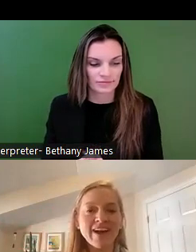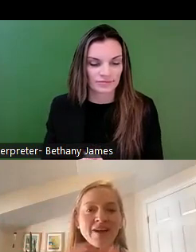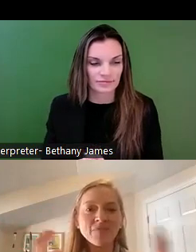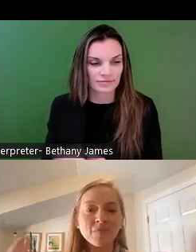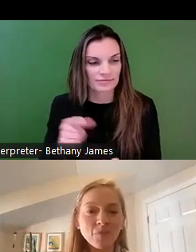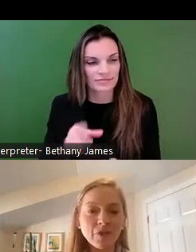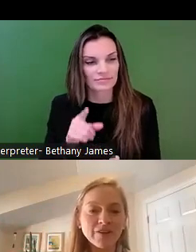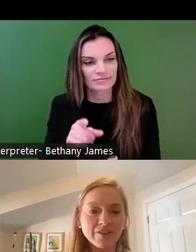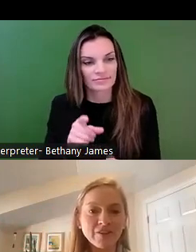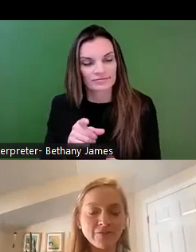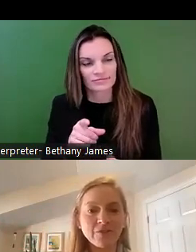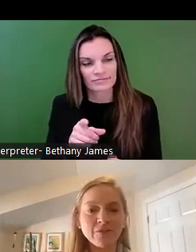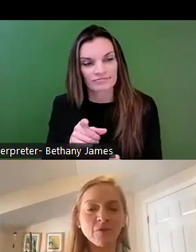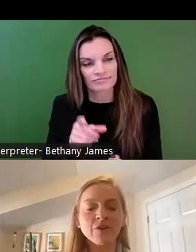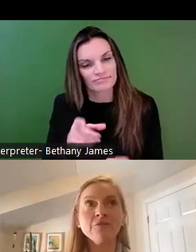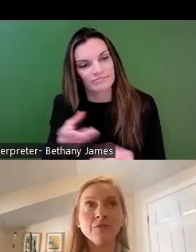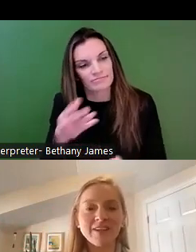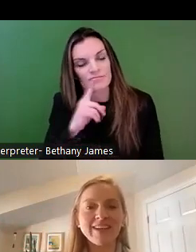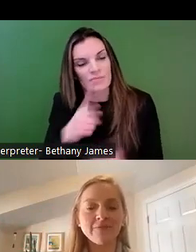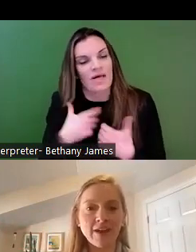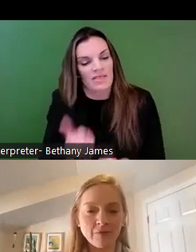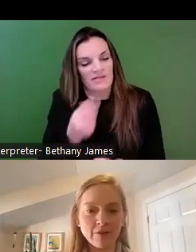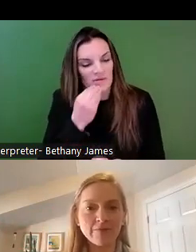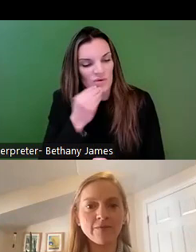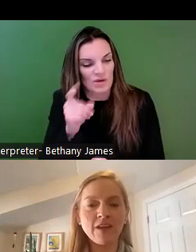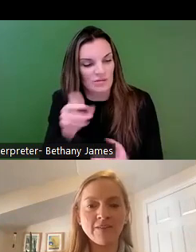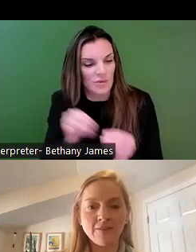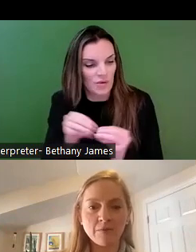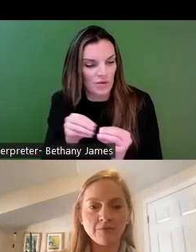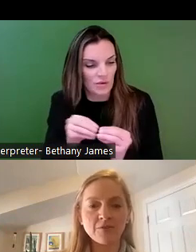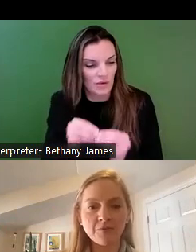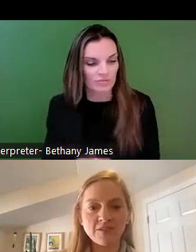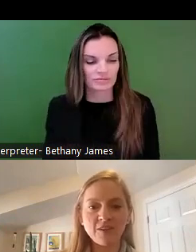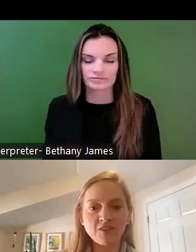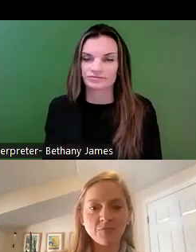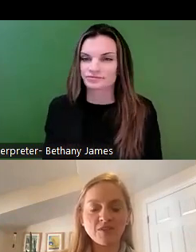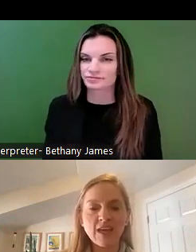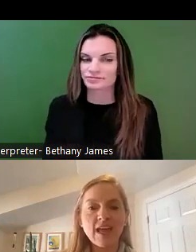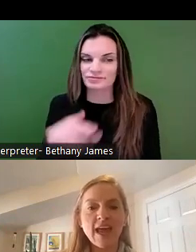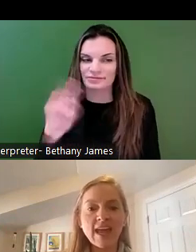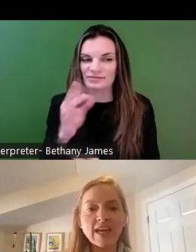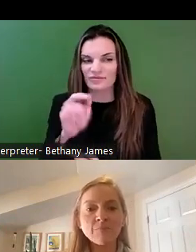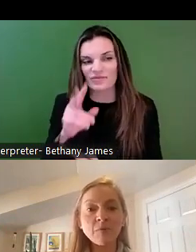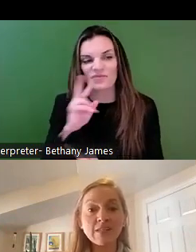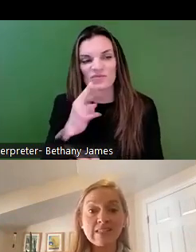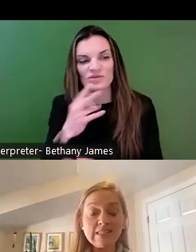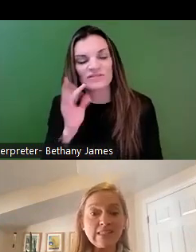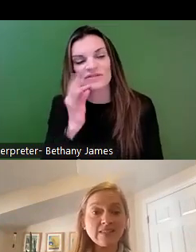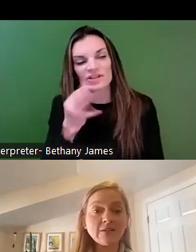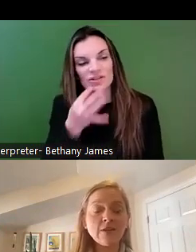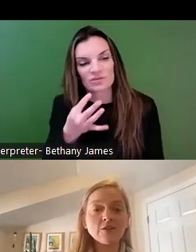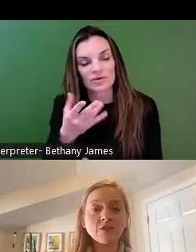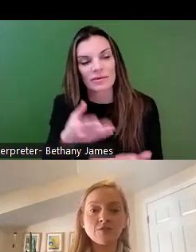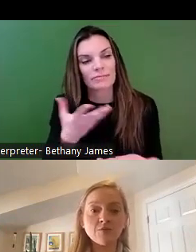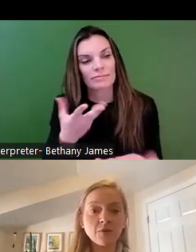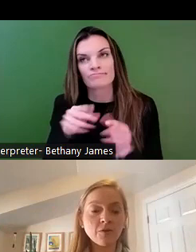more good food, meaning the fiber, the high fiber foods, fruits and vegetables. And buy what is in